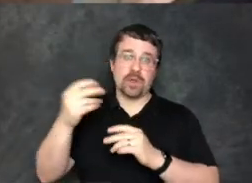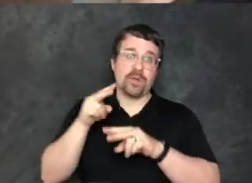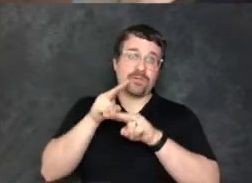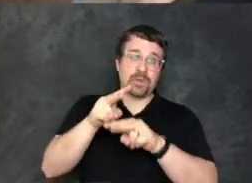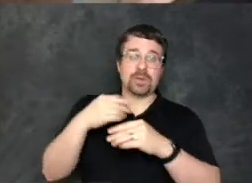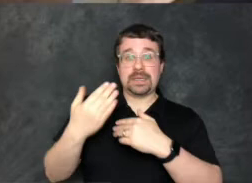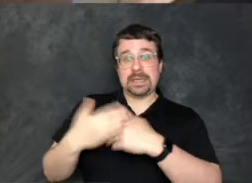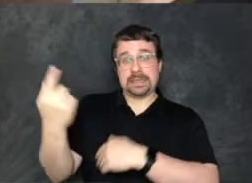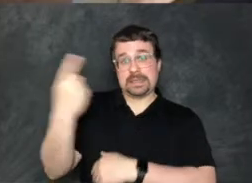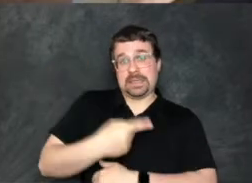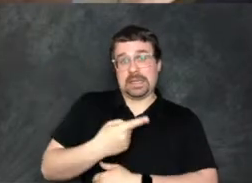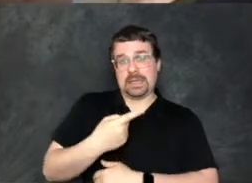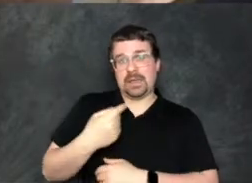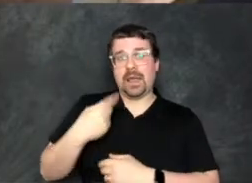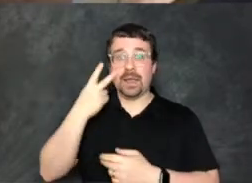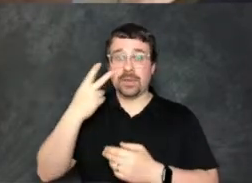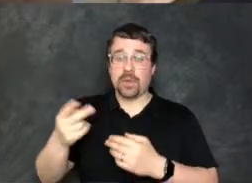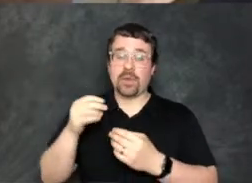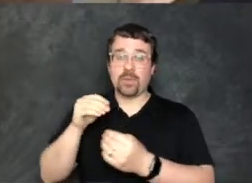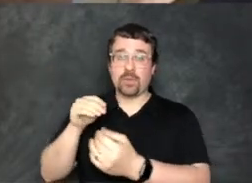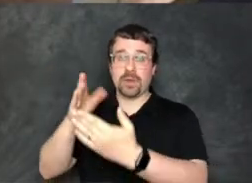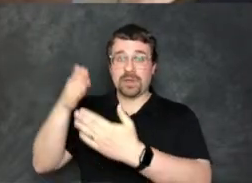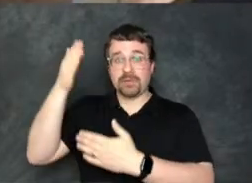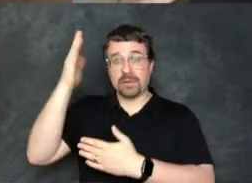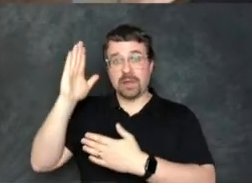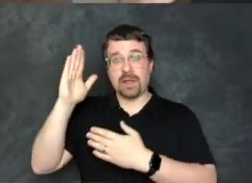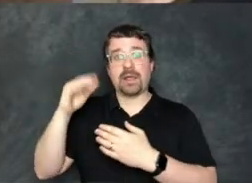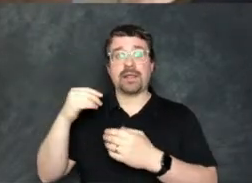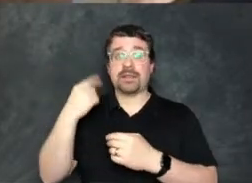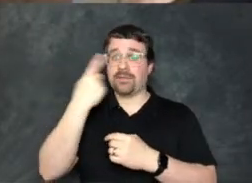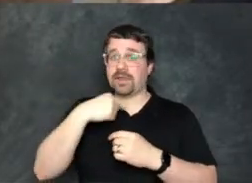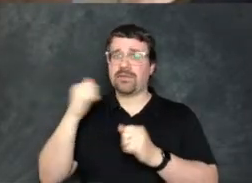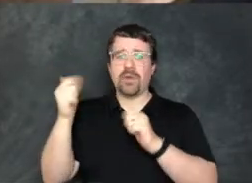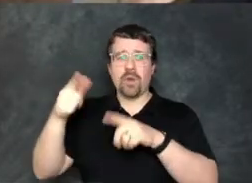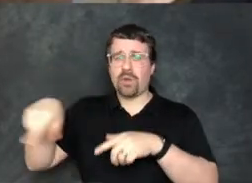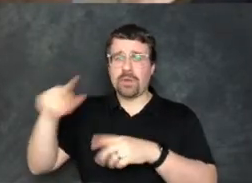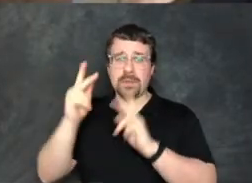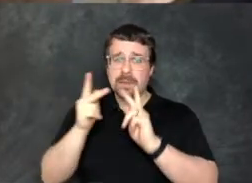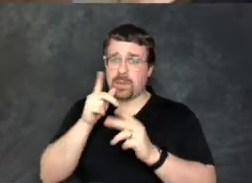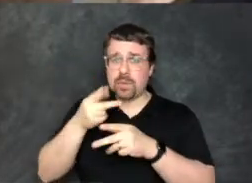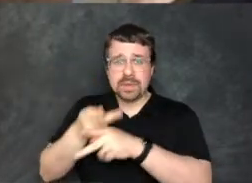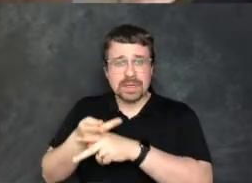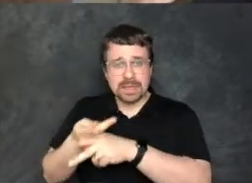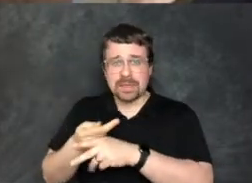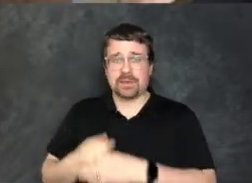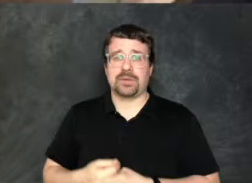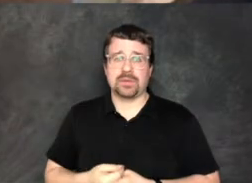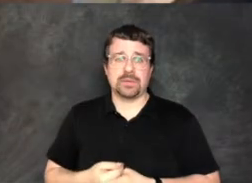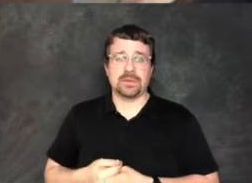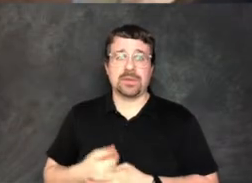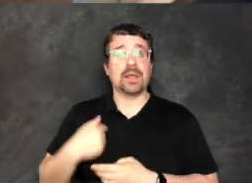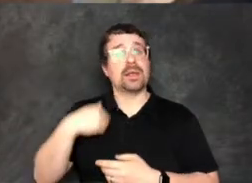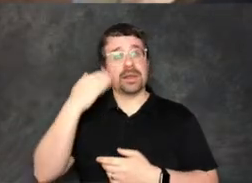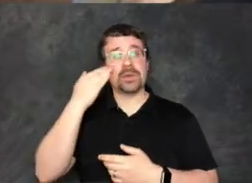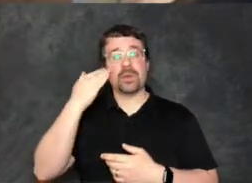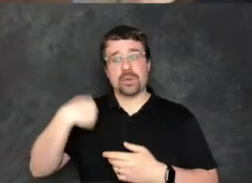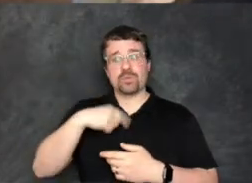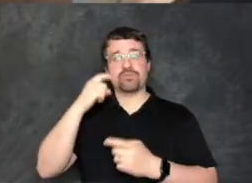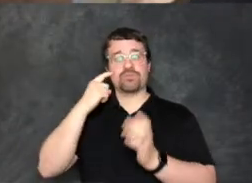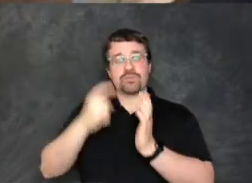home, and others we saw at the funeral the next day. I saw the very presence of God in the faces of all those people who